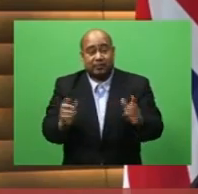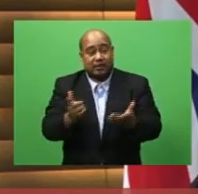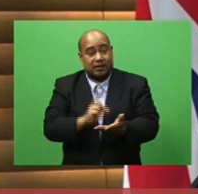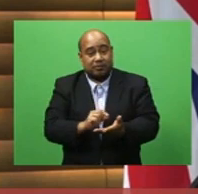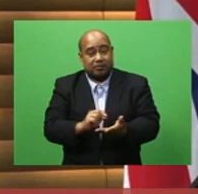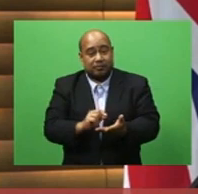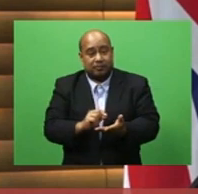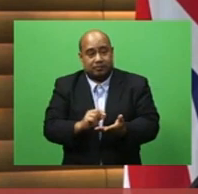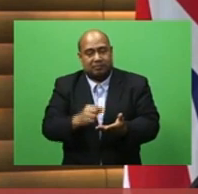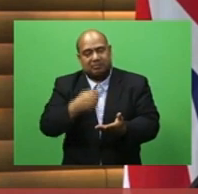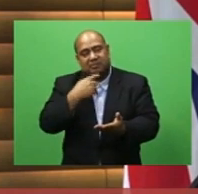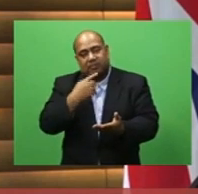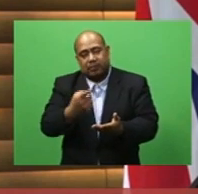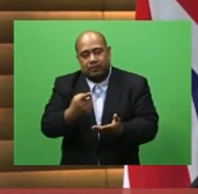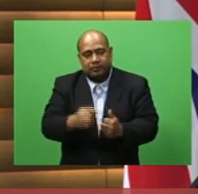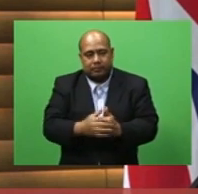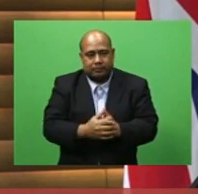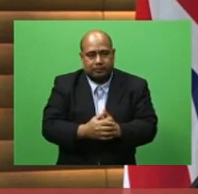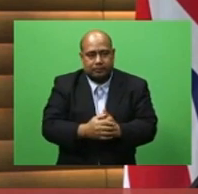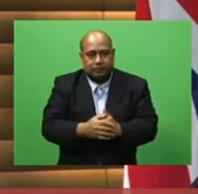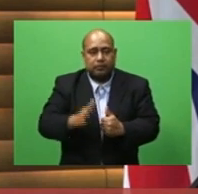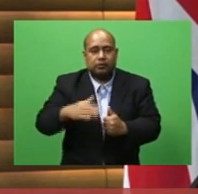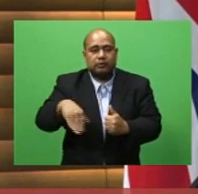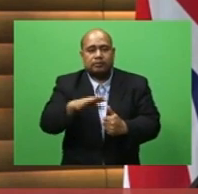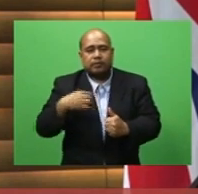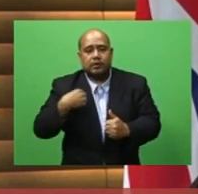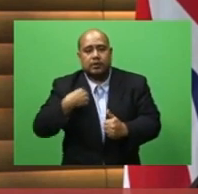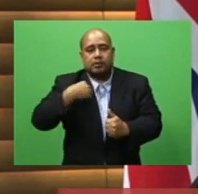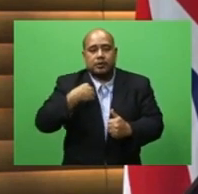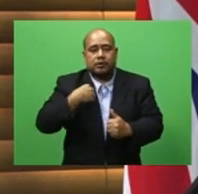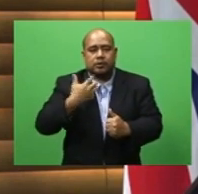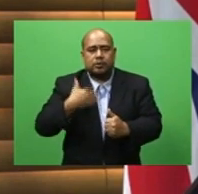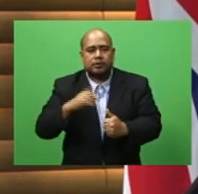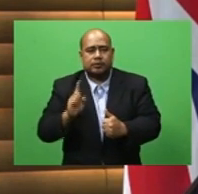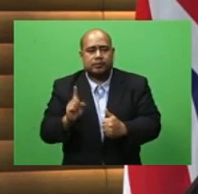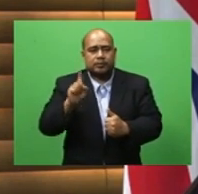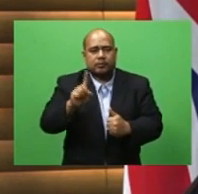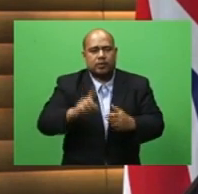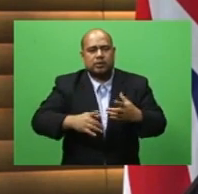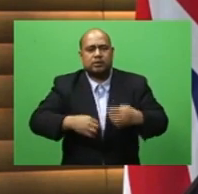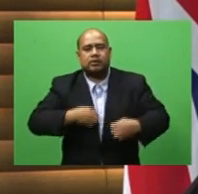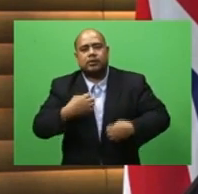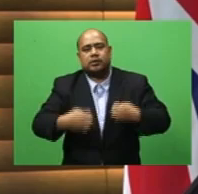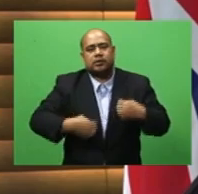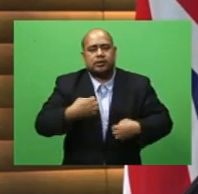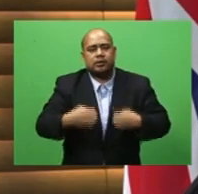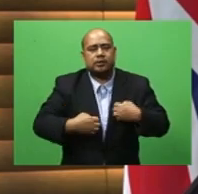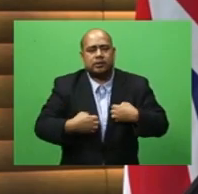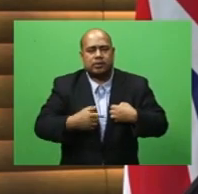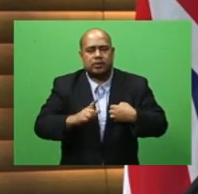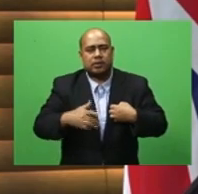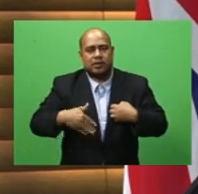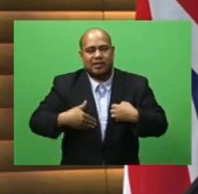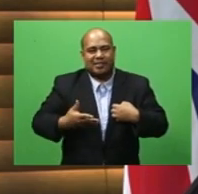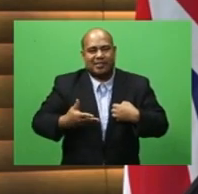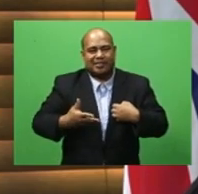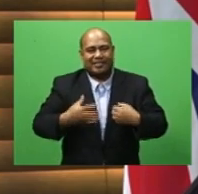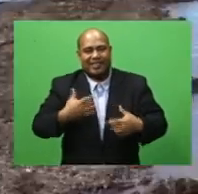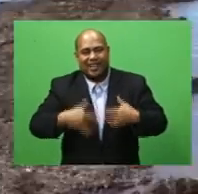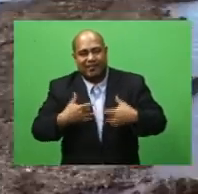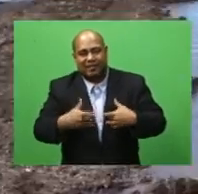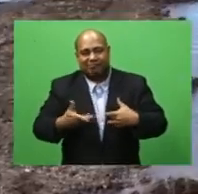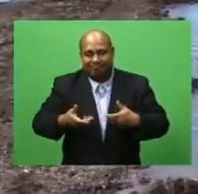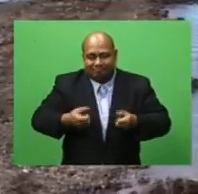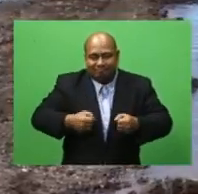states means quality of life. It means survival. It means our livelihood. It is our lifestyle. It's